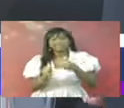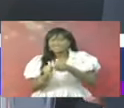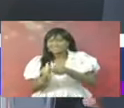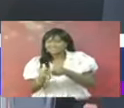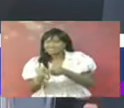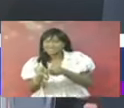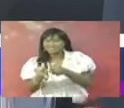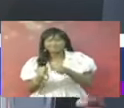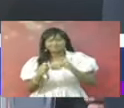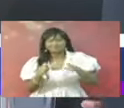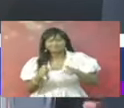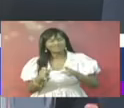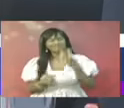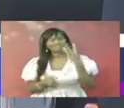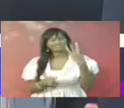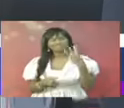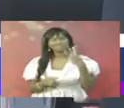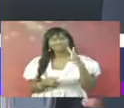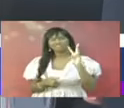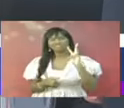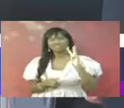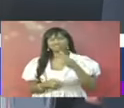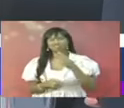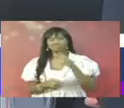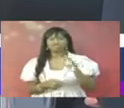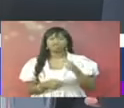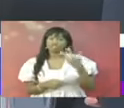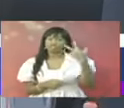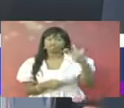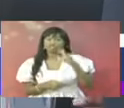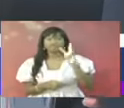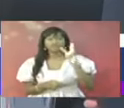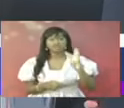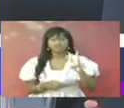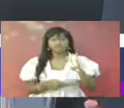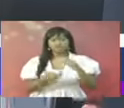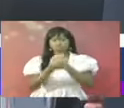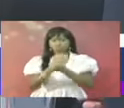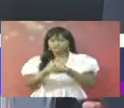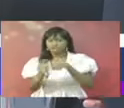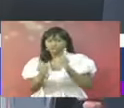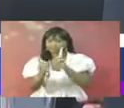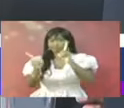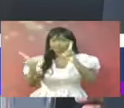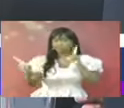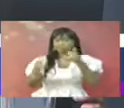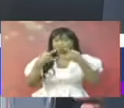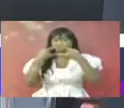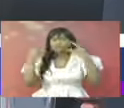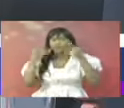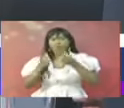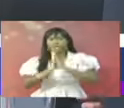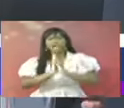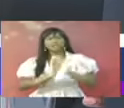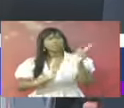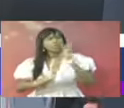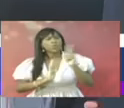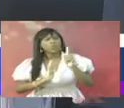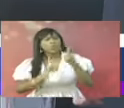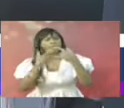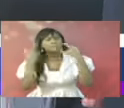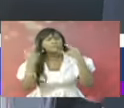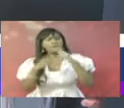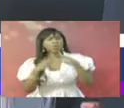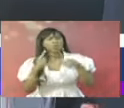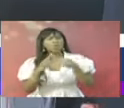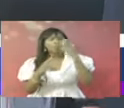The 3 W's, wearing your mask, watching your distance, washing your hands, or asking, where is your mask? When last you wash your